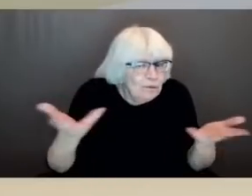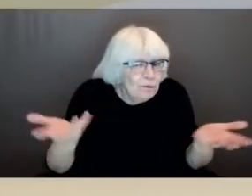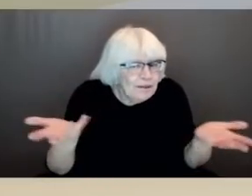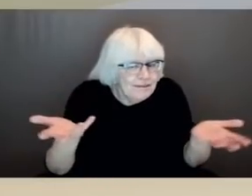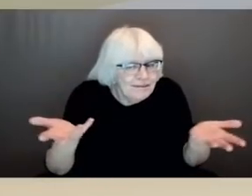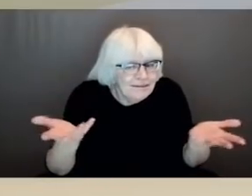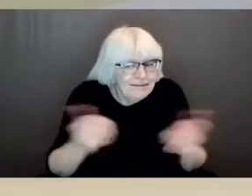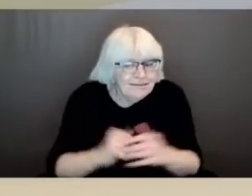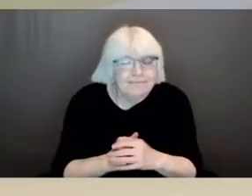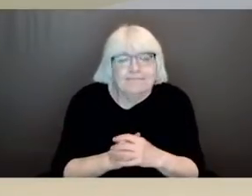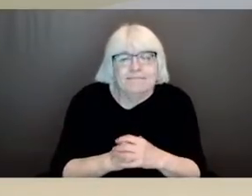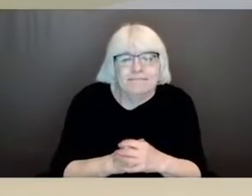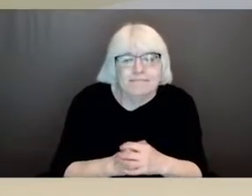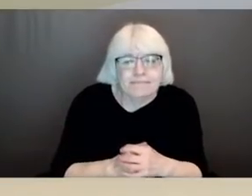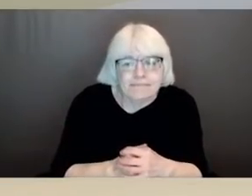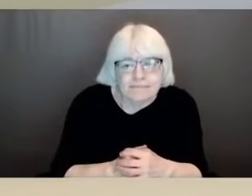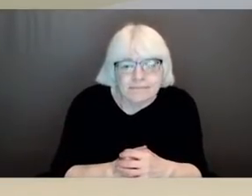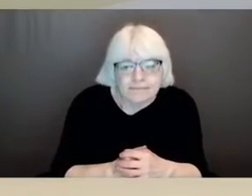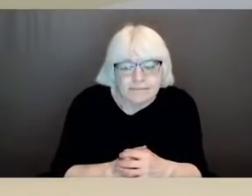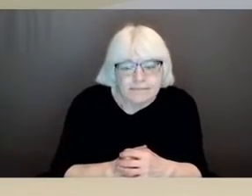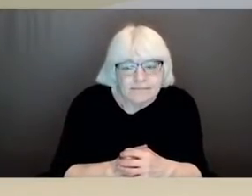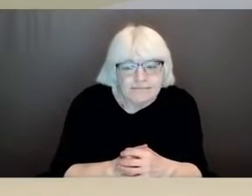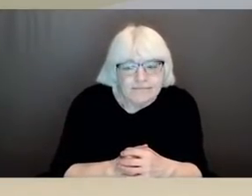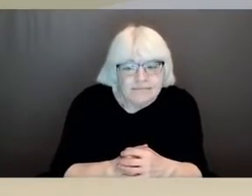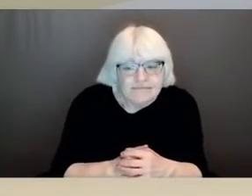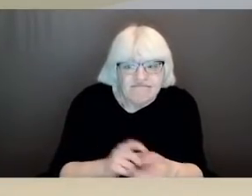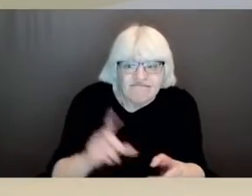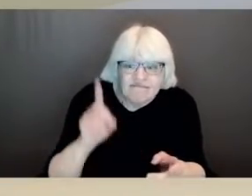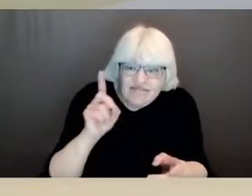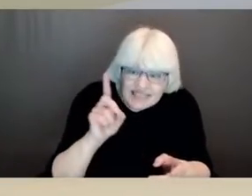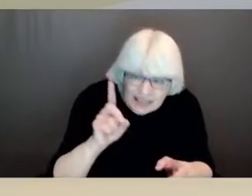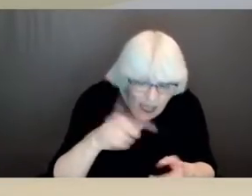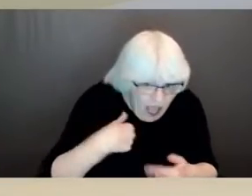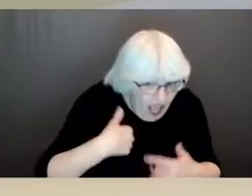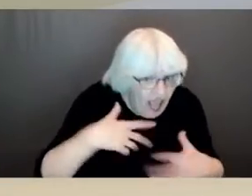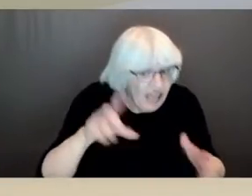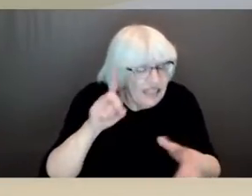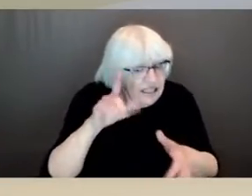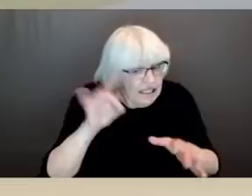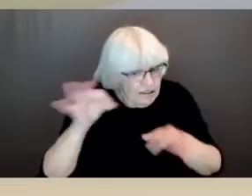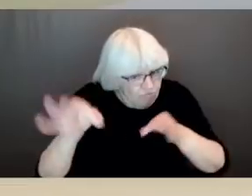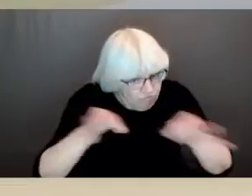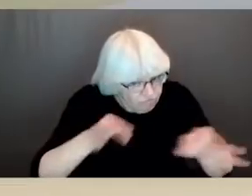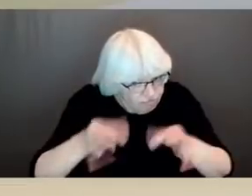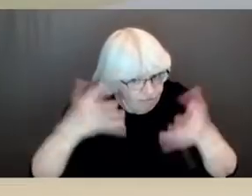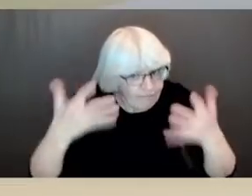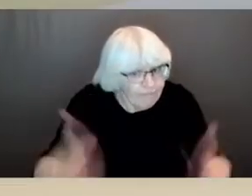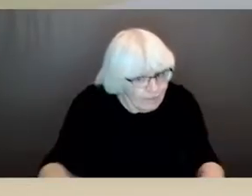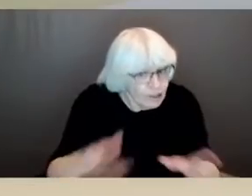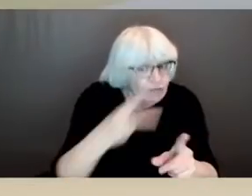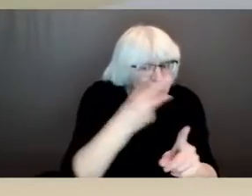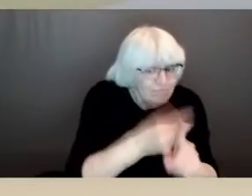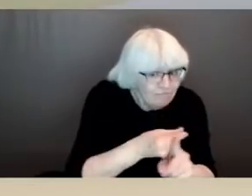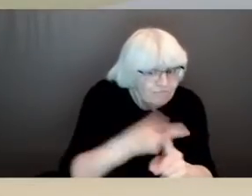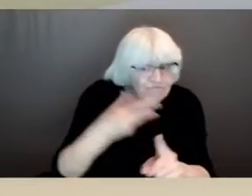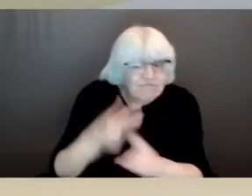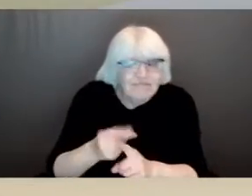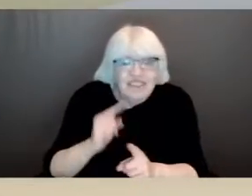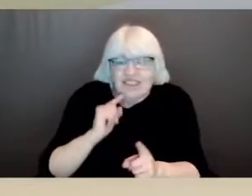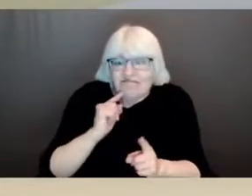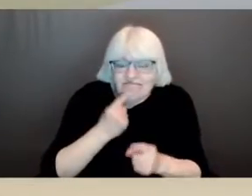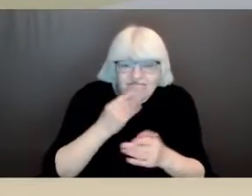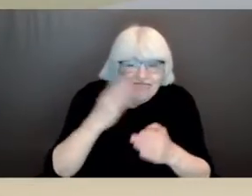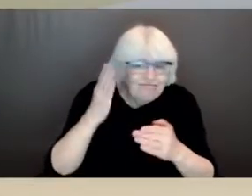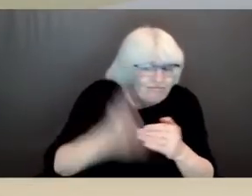about the importance of vaccination. We talk about the severe outcomes related to hospitalization or death that are increased for